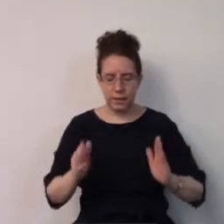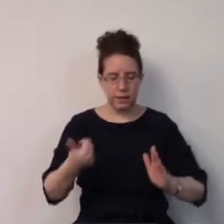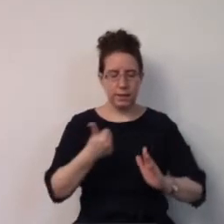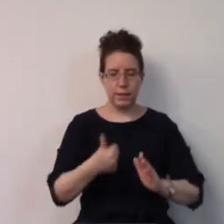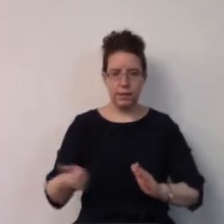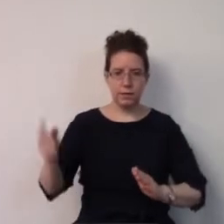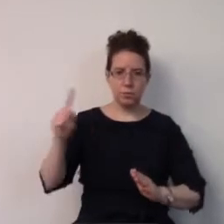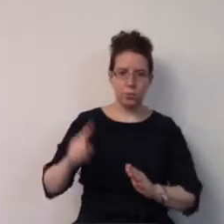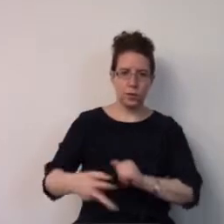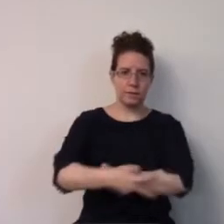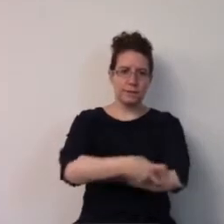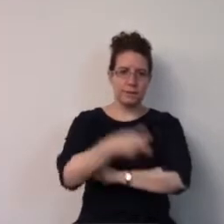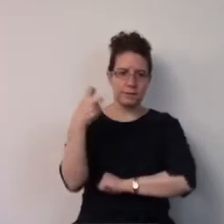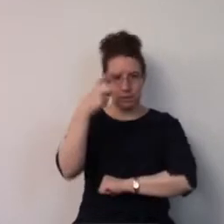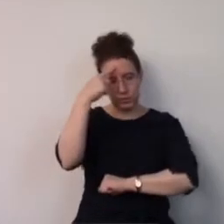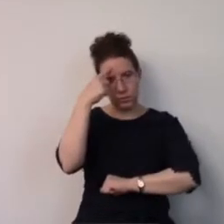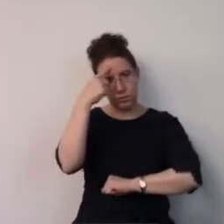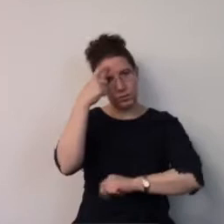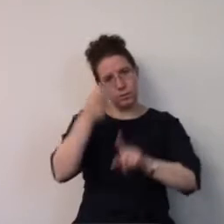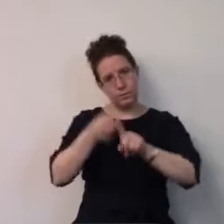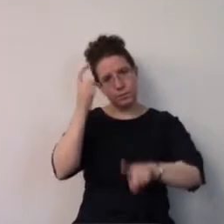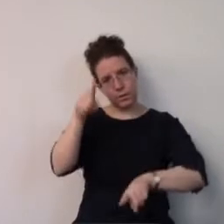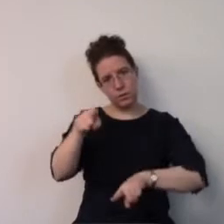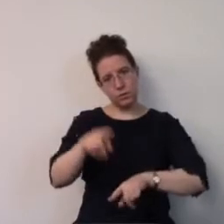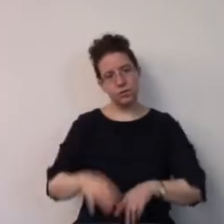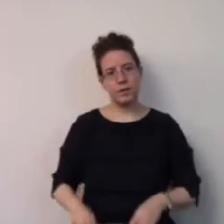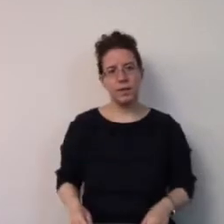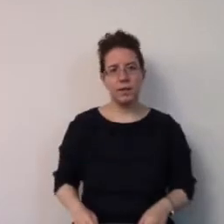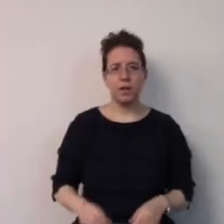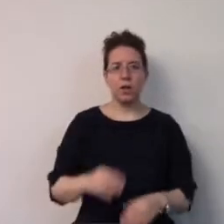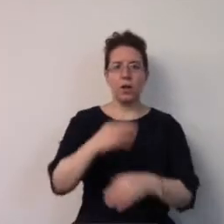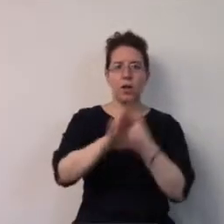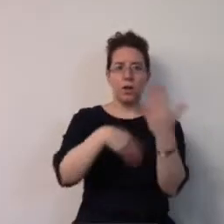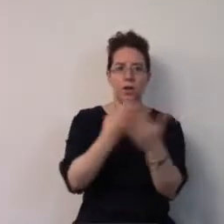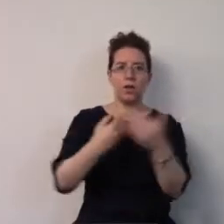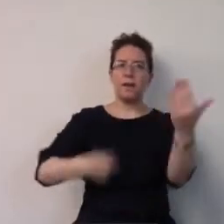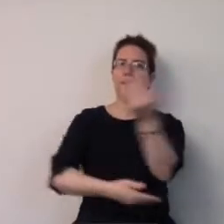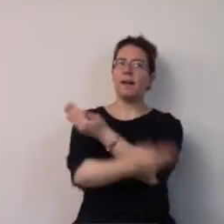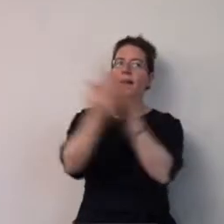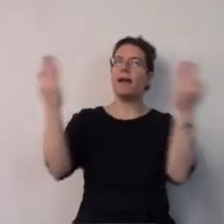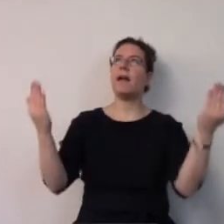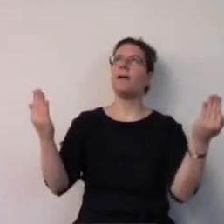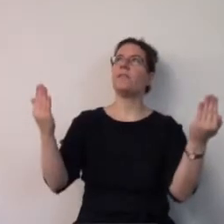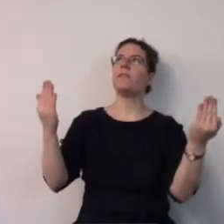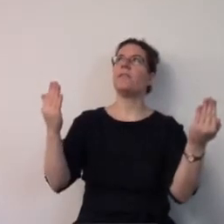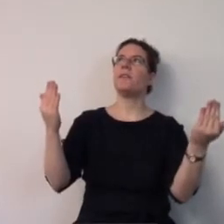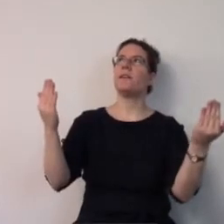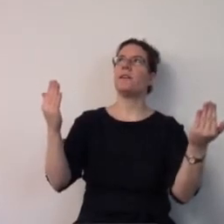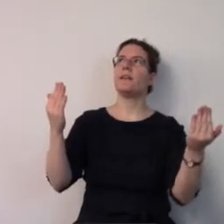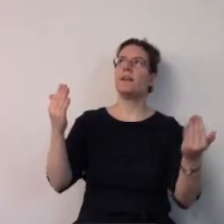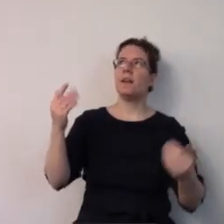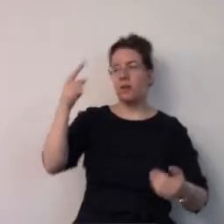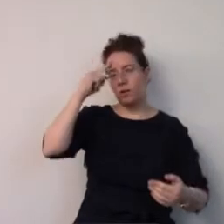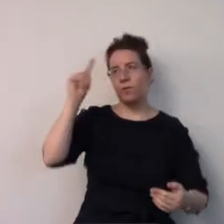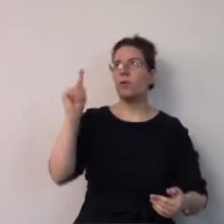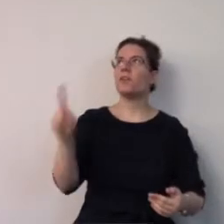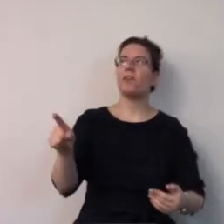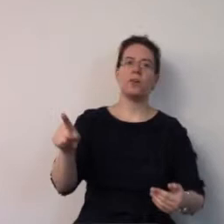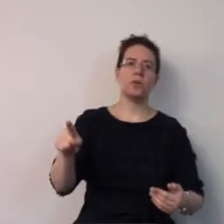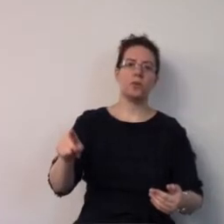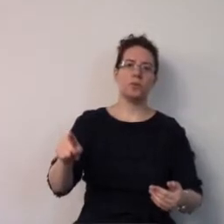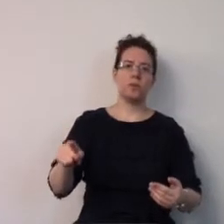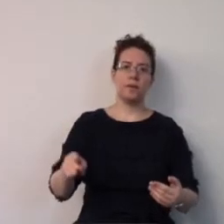Don't let anything in this temporary earth. Right. Everything here is transitory. It's temporary. It's